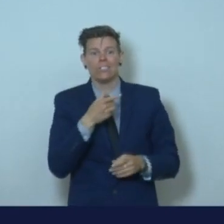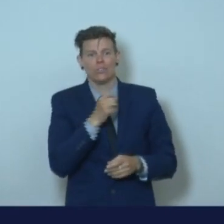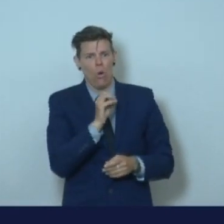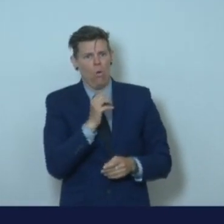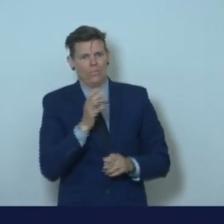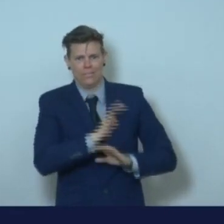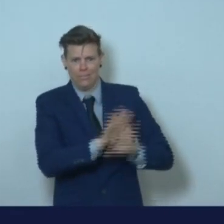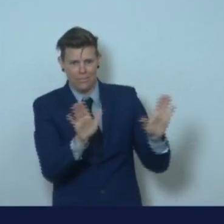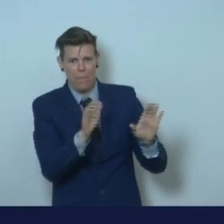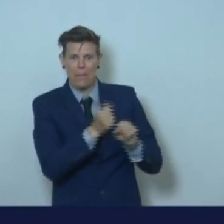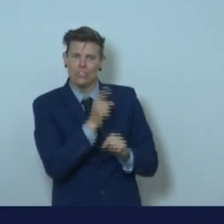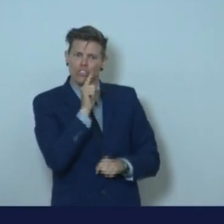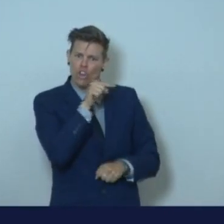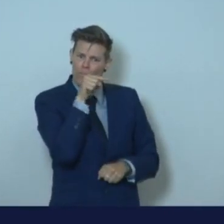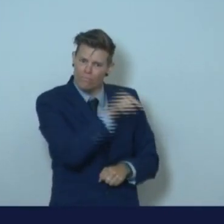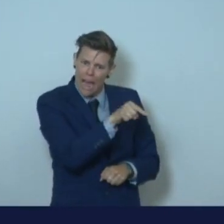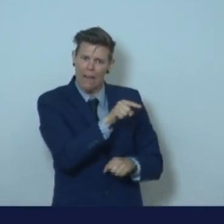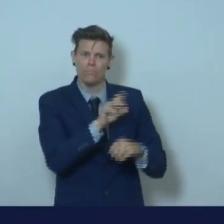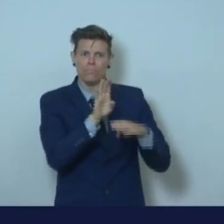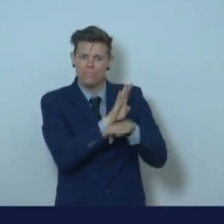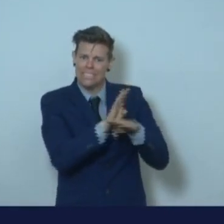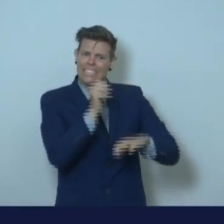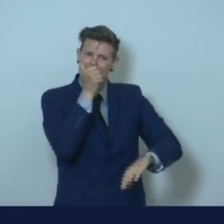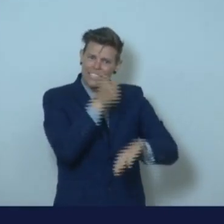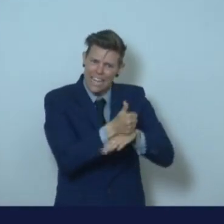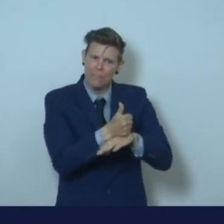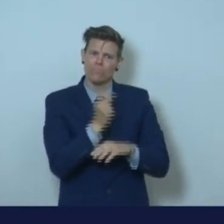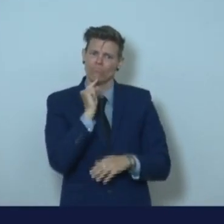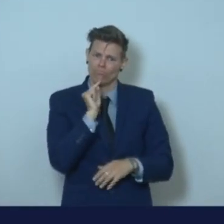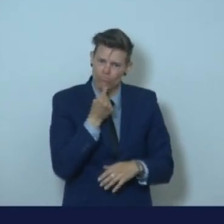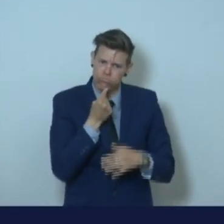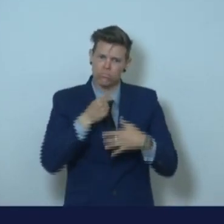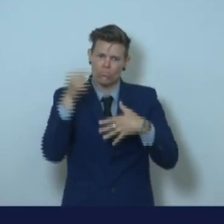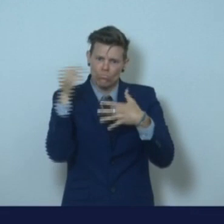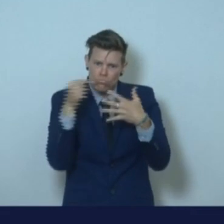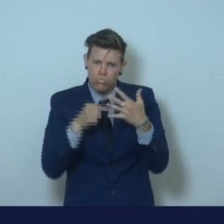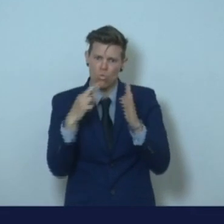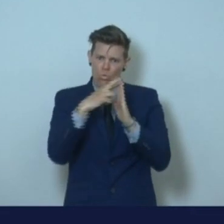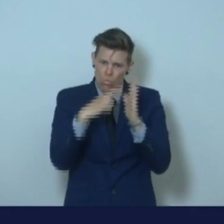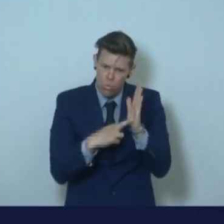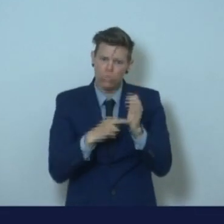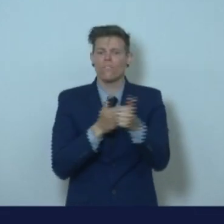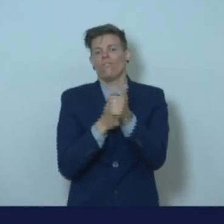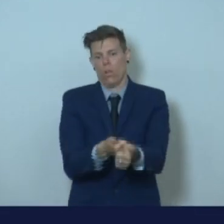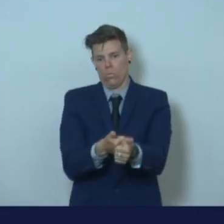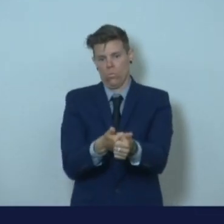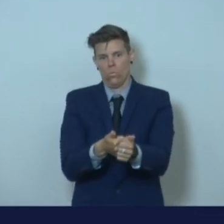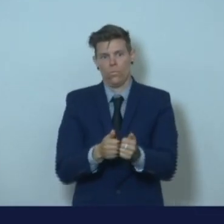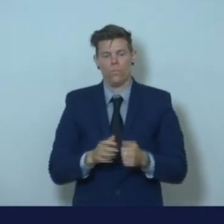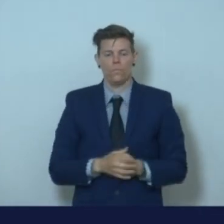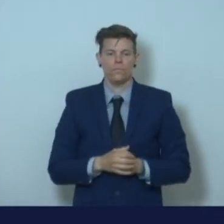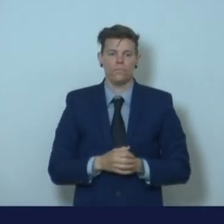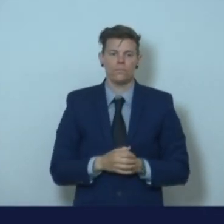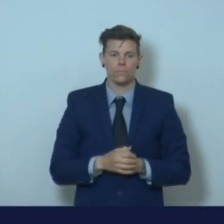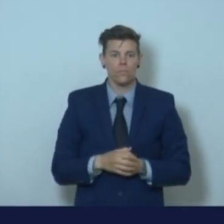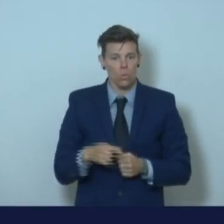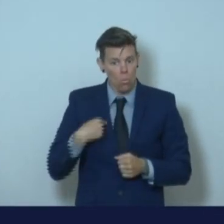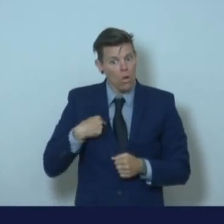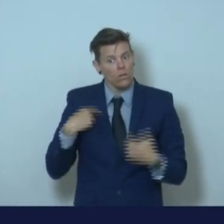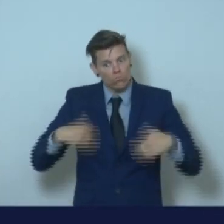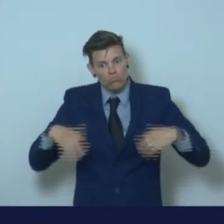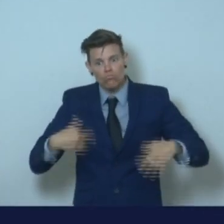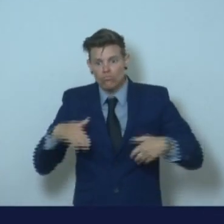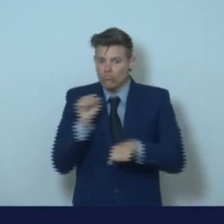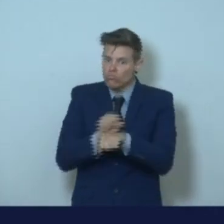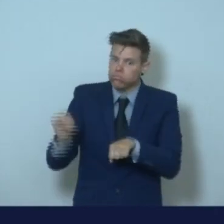that business in short order is utilizing COVID safe practices. And to the degree we're working hard, you know, not to carry